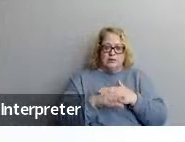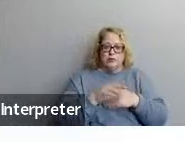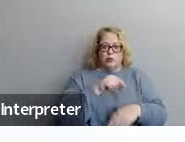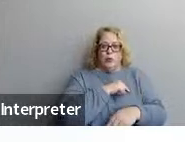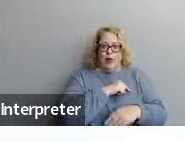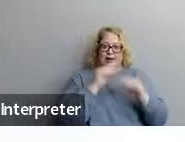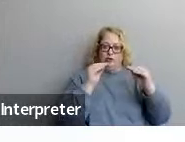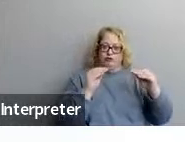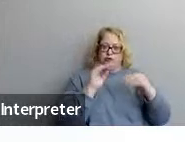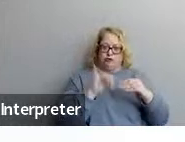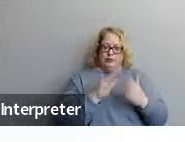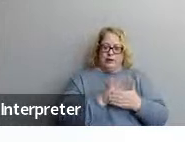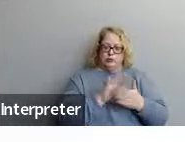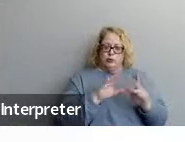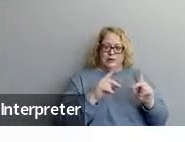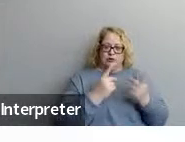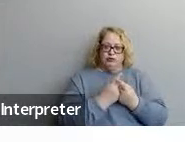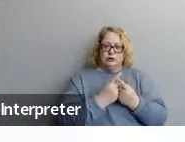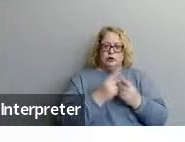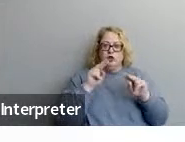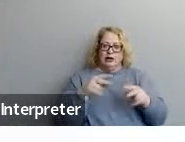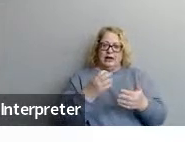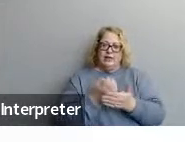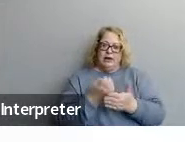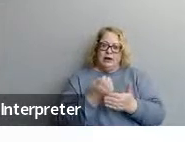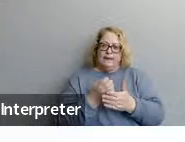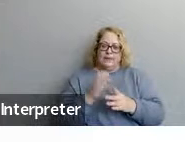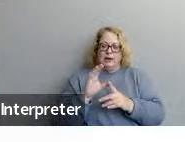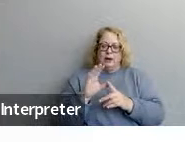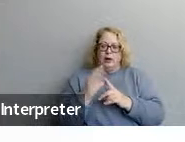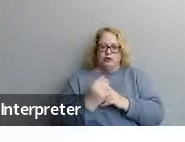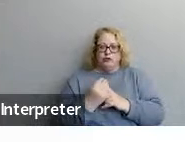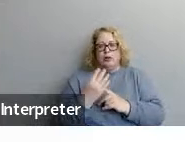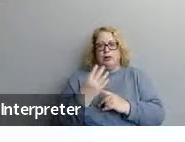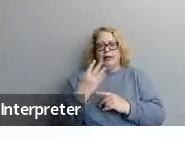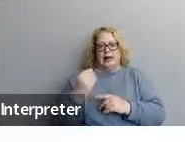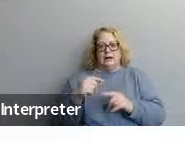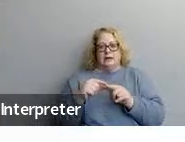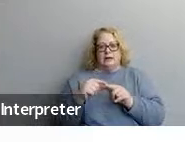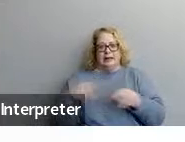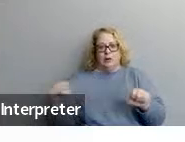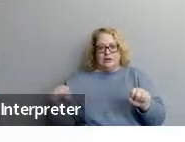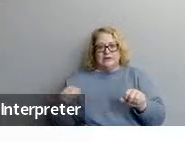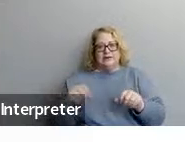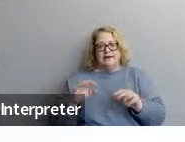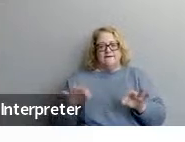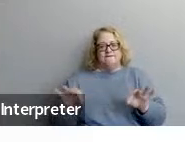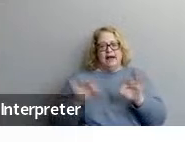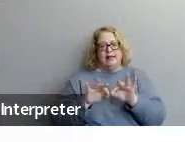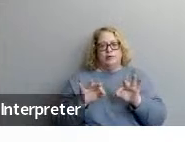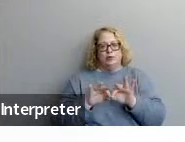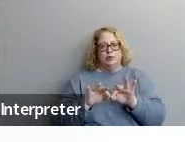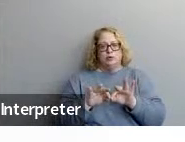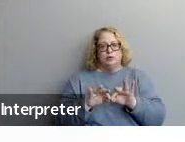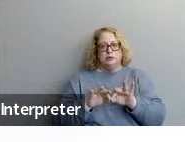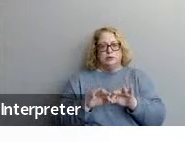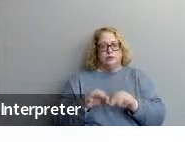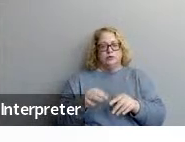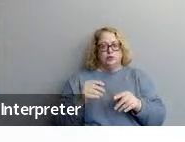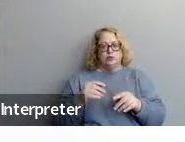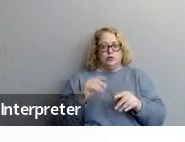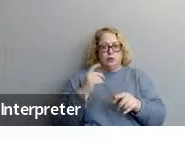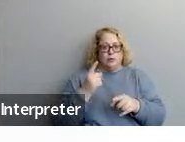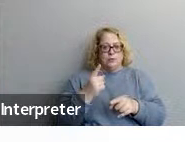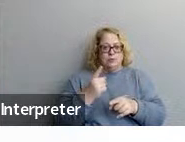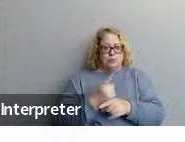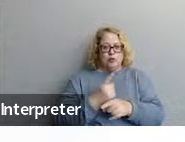instruction in a school district, looking at the economic, cultural, as well as linguistic barriers to appropriate